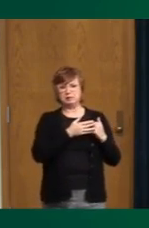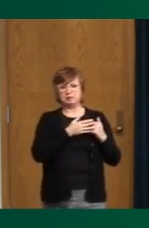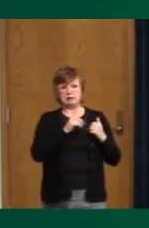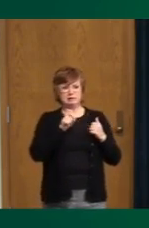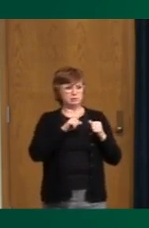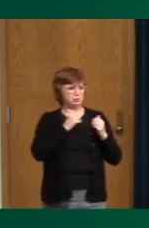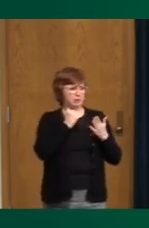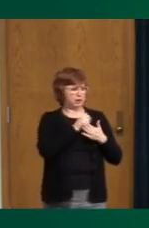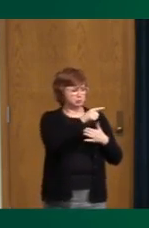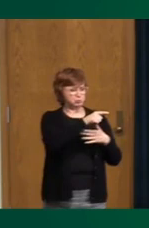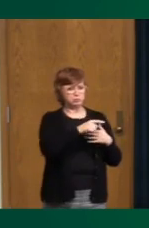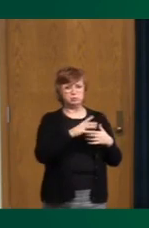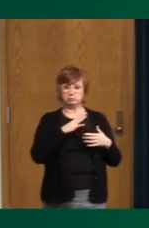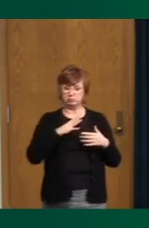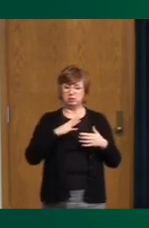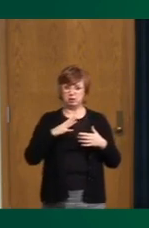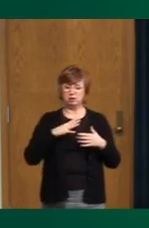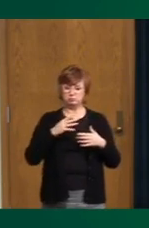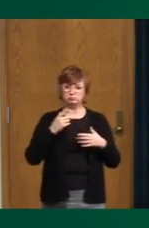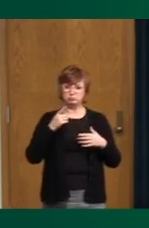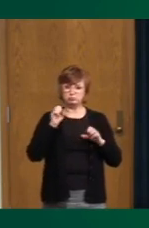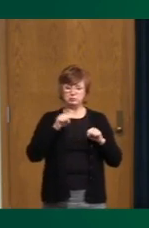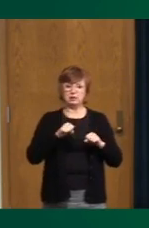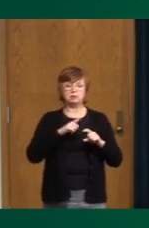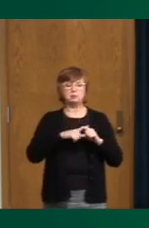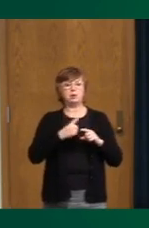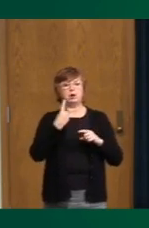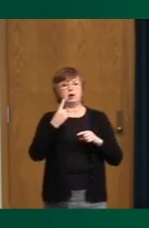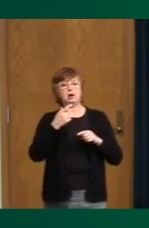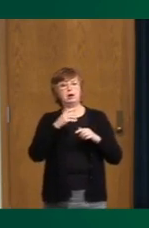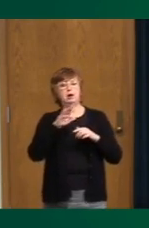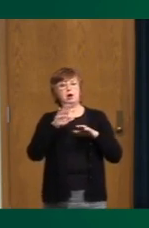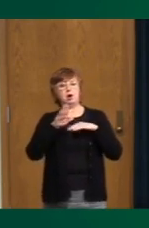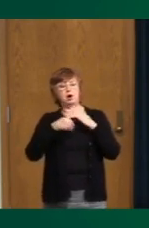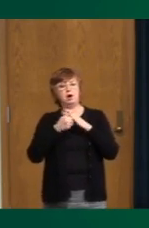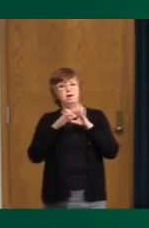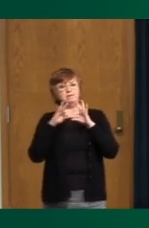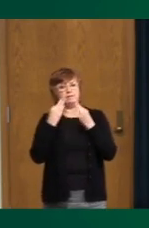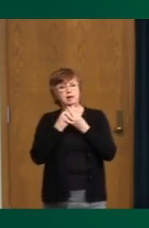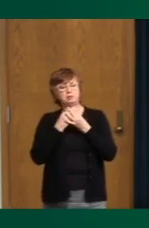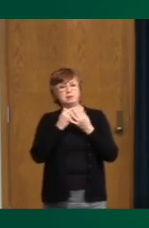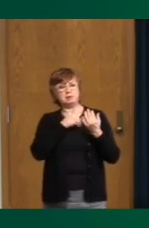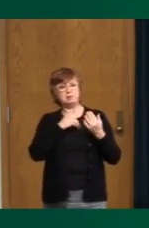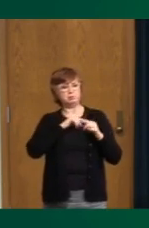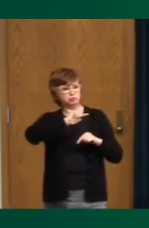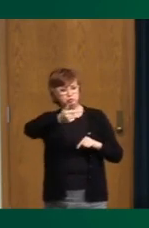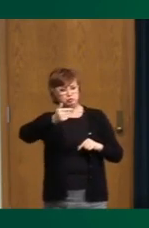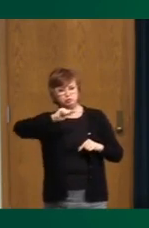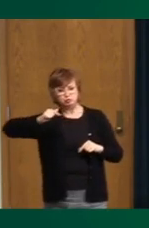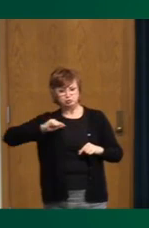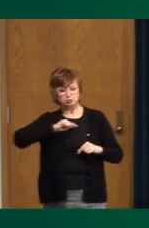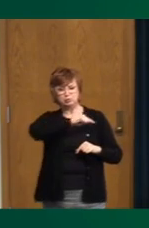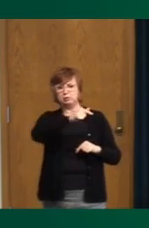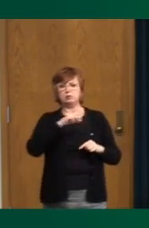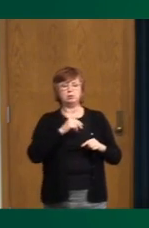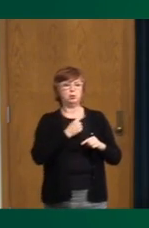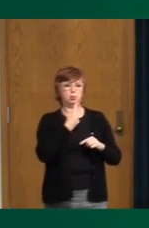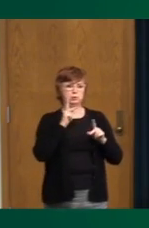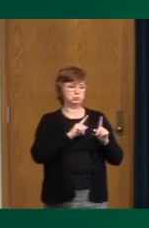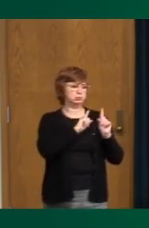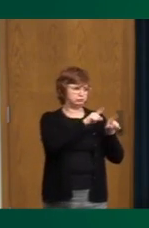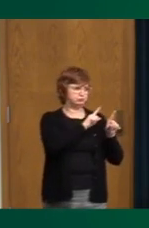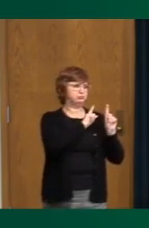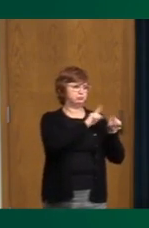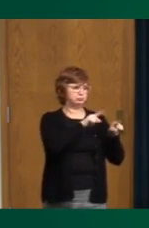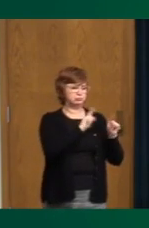you to help them, what we're asking you to do is to keep that help to be coming from one household. Don't have one person come from one household one day and